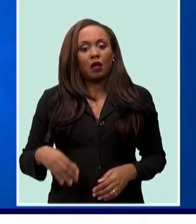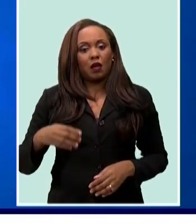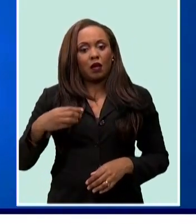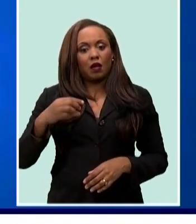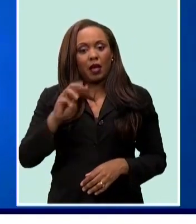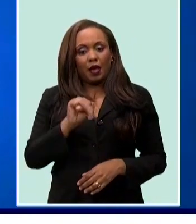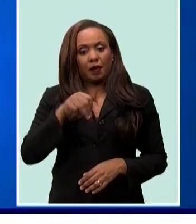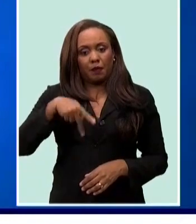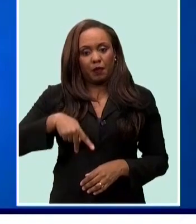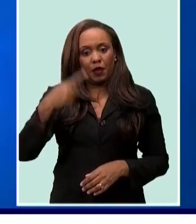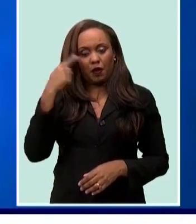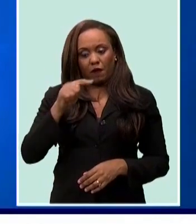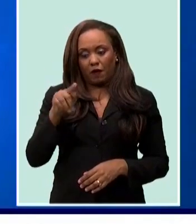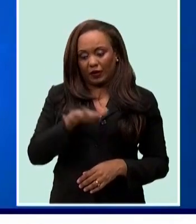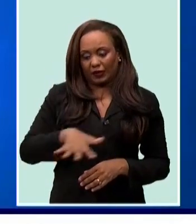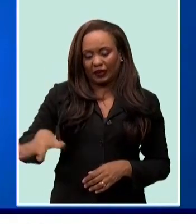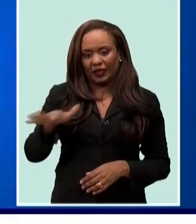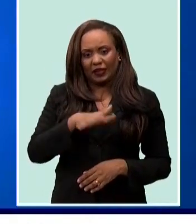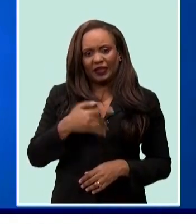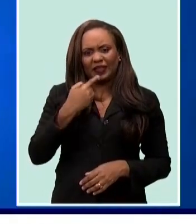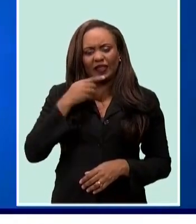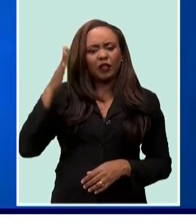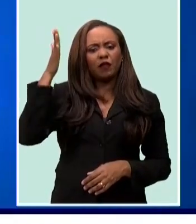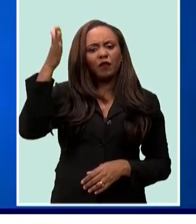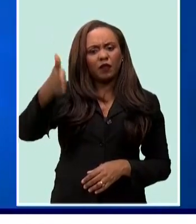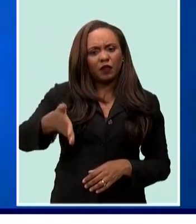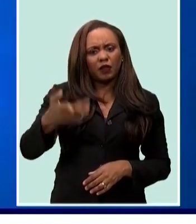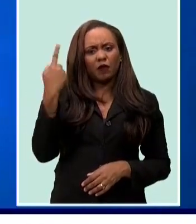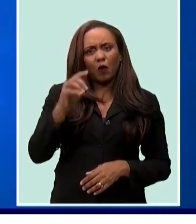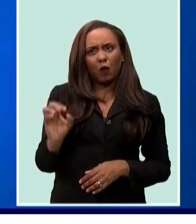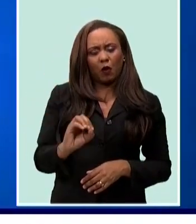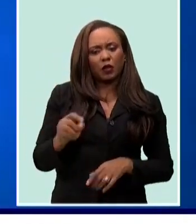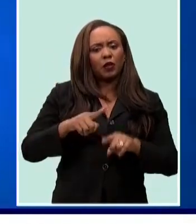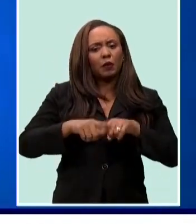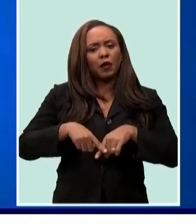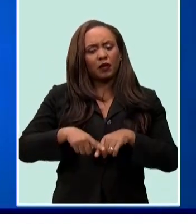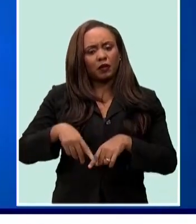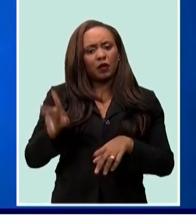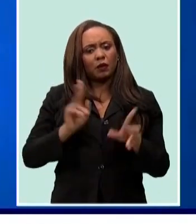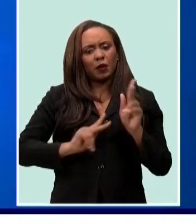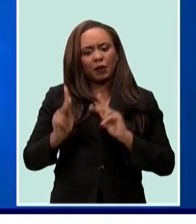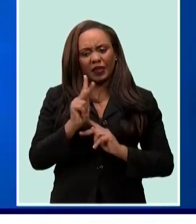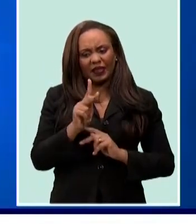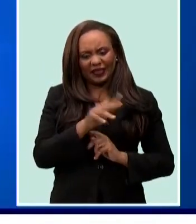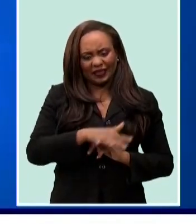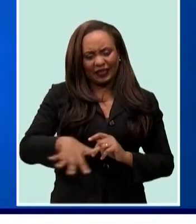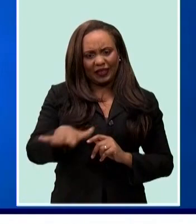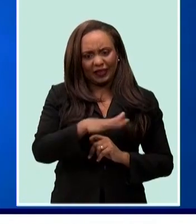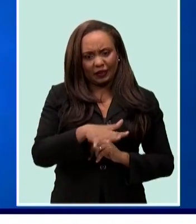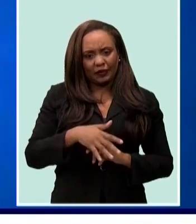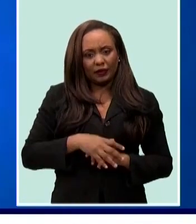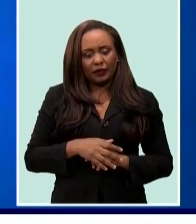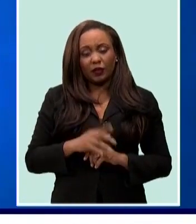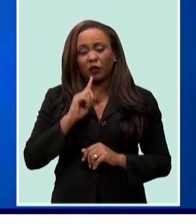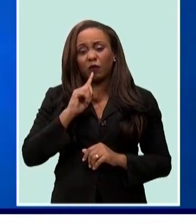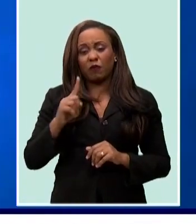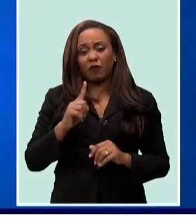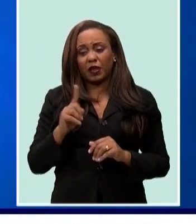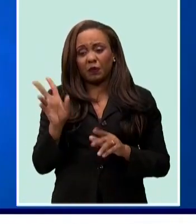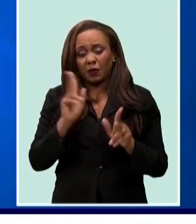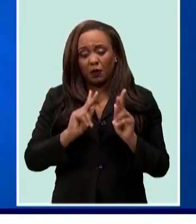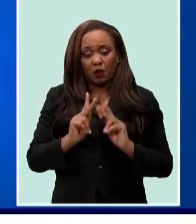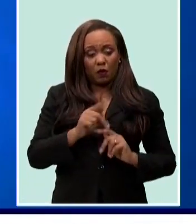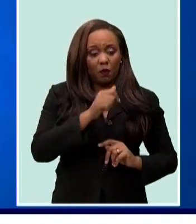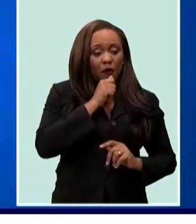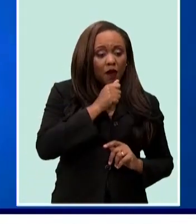Thorne, says the future of Oistins depends on the well-being of its fisherfolk, and he pointed out that it was a collaborative effort between the